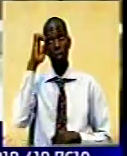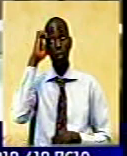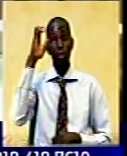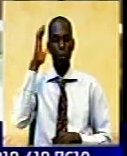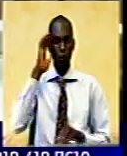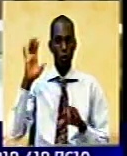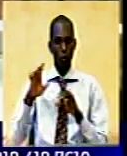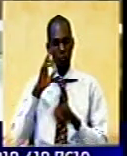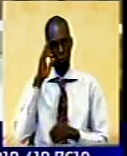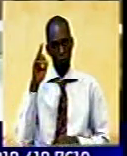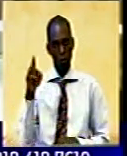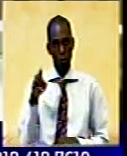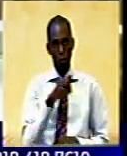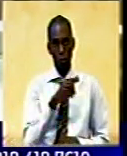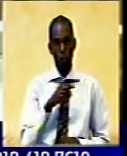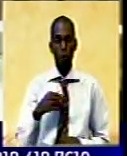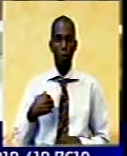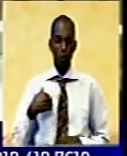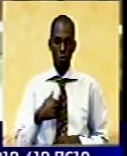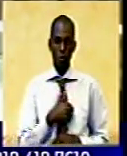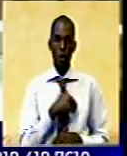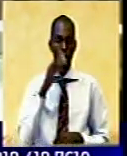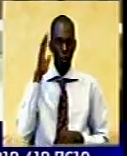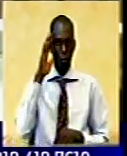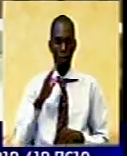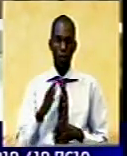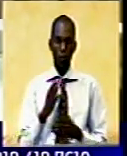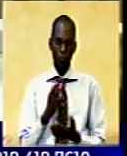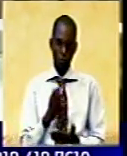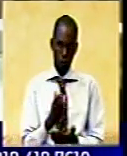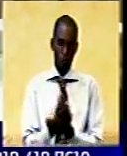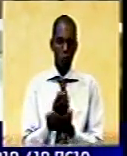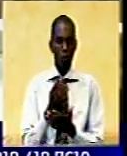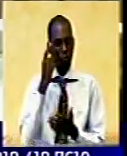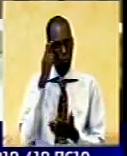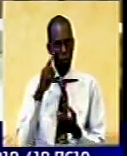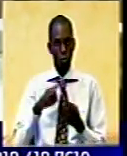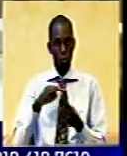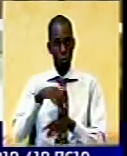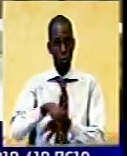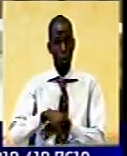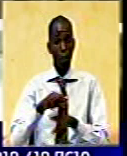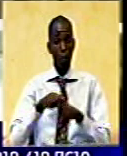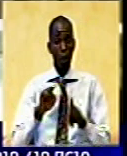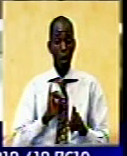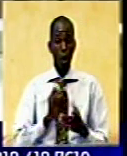God have done for others, he will do for you. We will be ending here